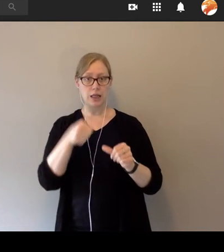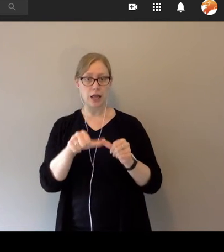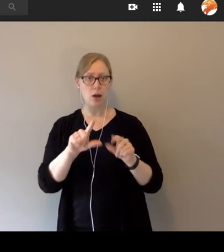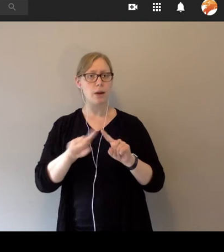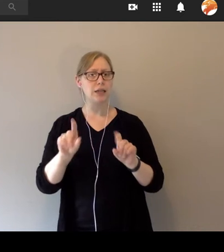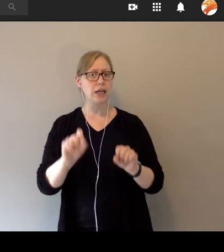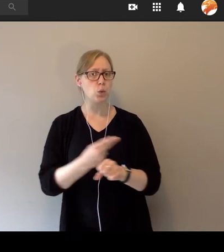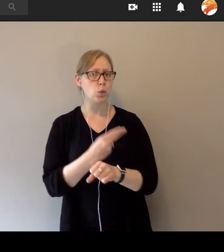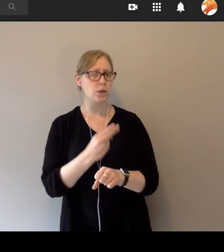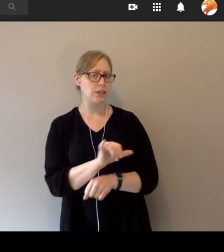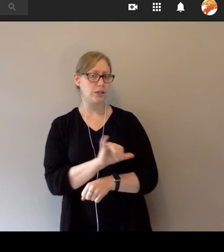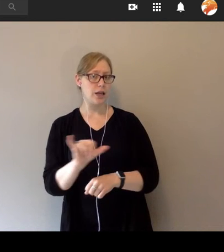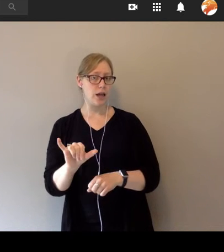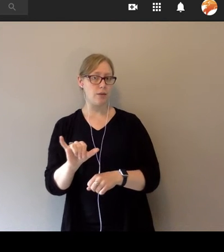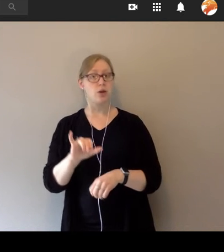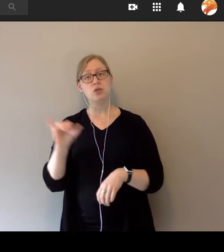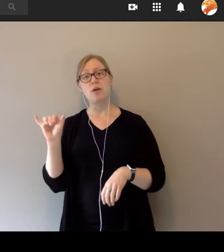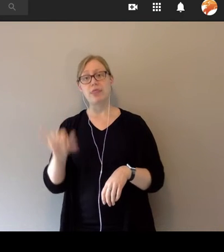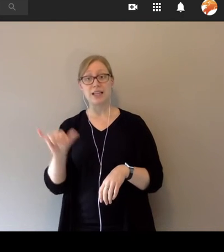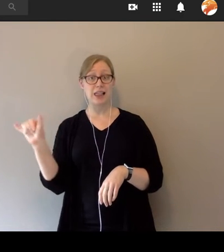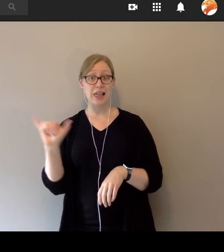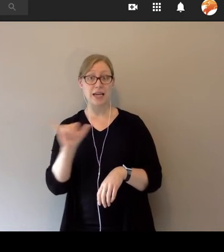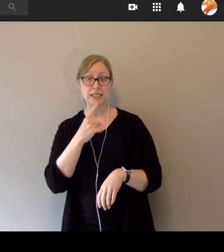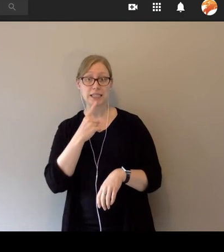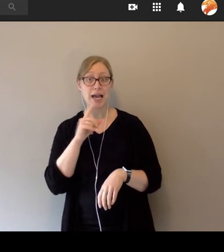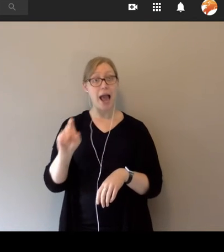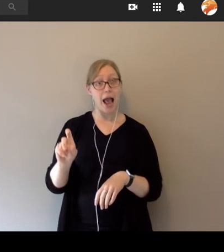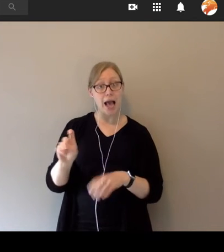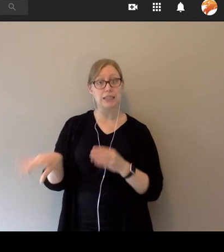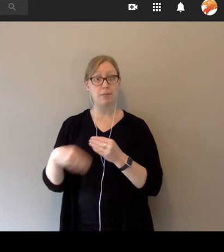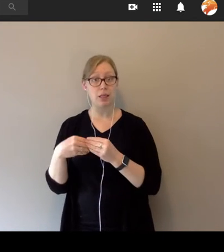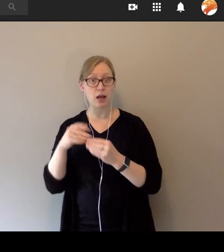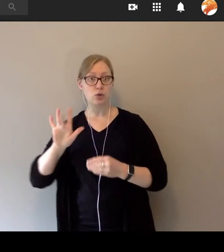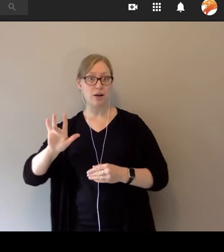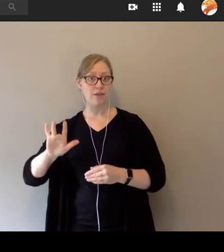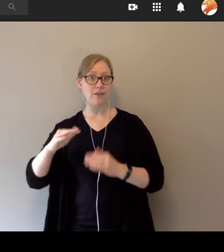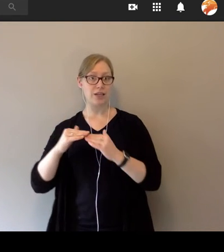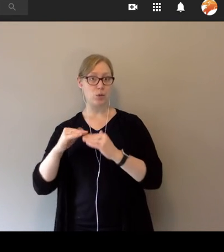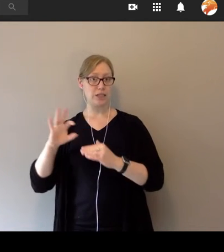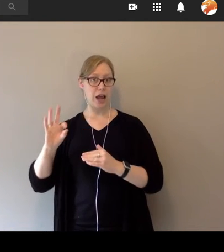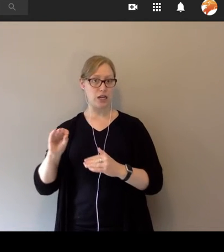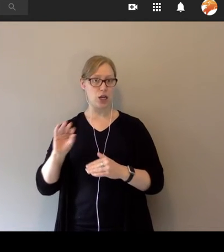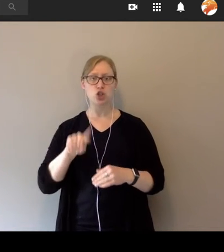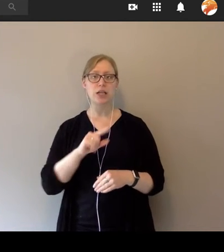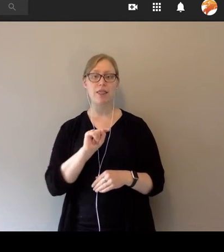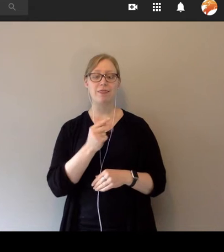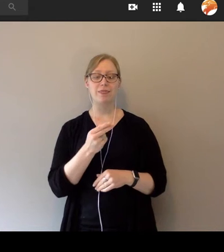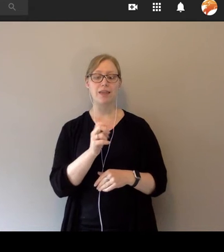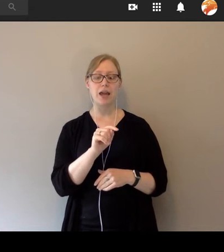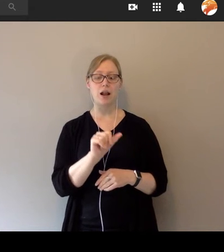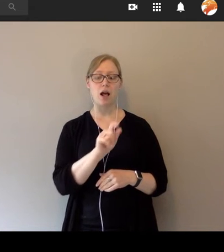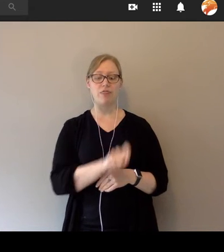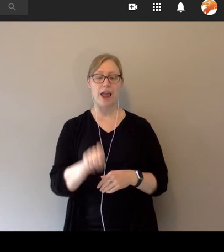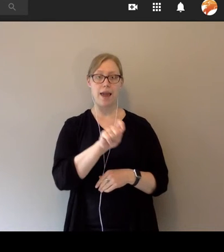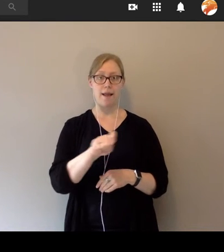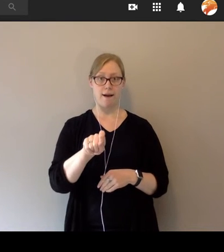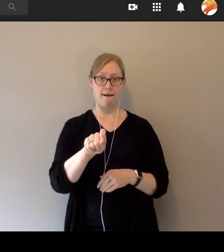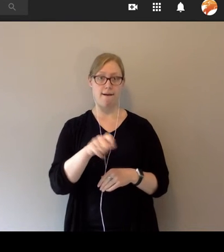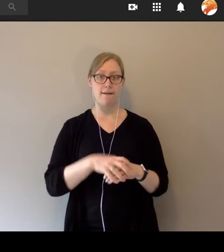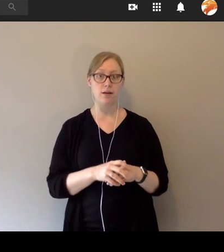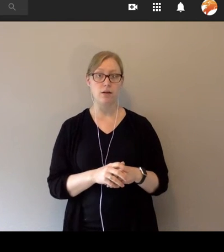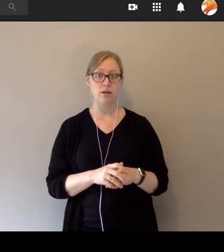is the equivalent of saying x plus 25 is 90. So we're going to subtract 25 from both sides. And 90